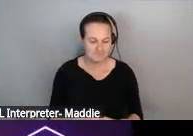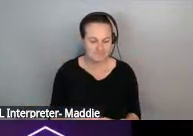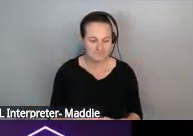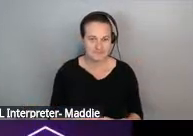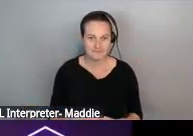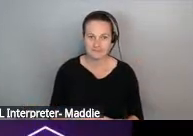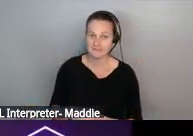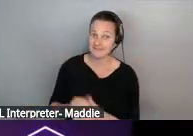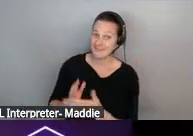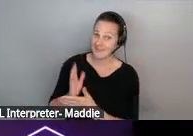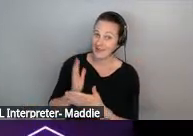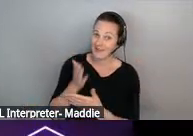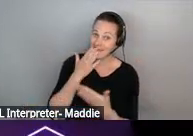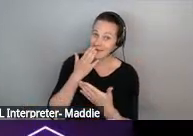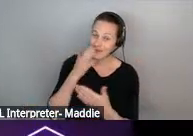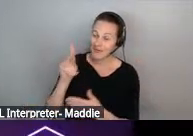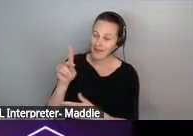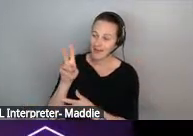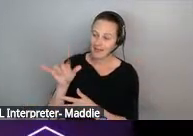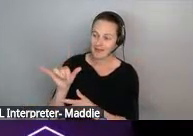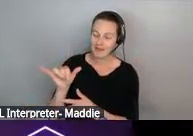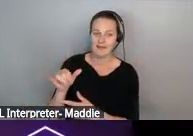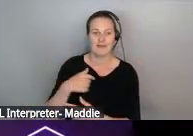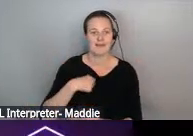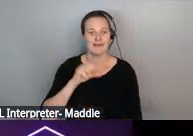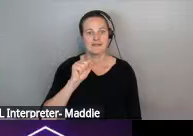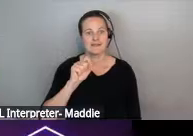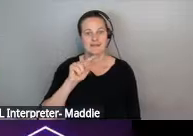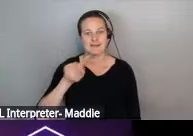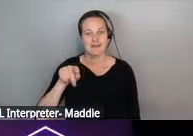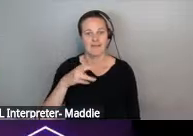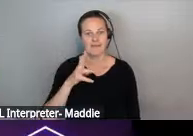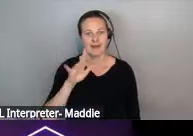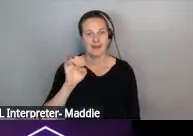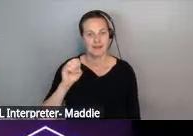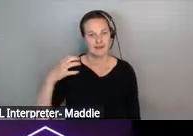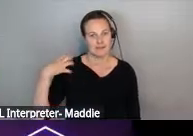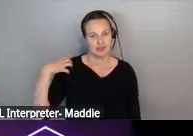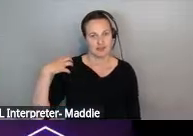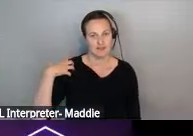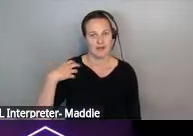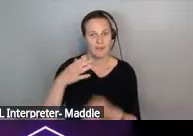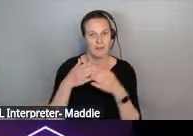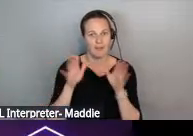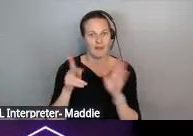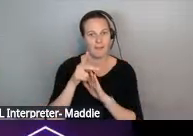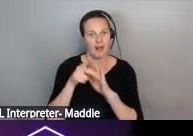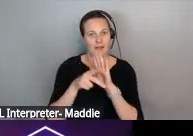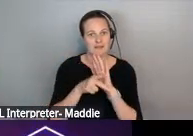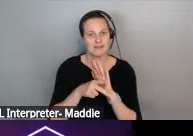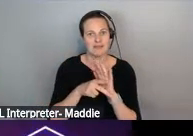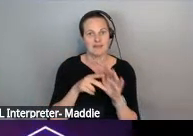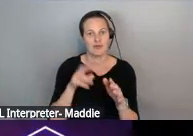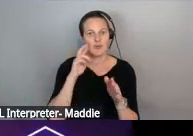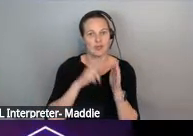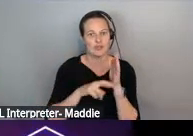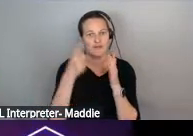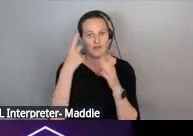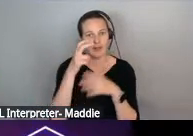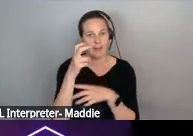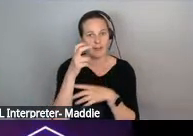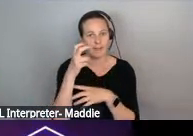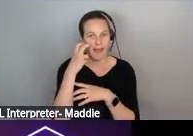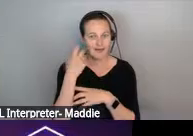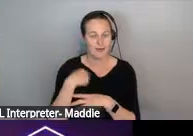thanks, Kelly. My name is Stephanie, and I am the Chief Public Policy and Research Officer at the American Foundation for the Blind. We are really pleased to